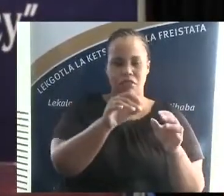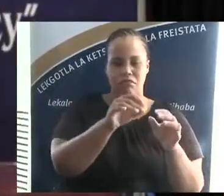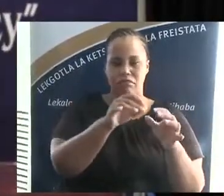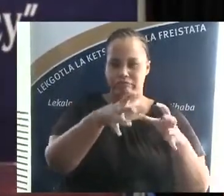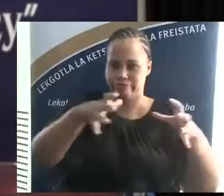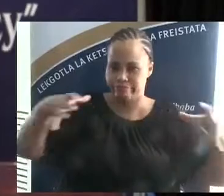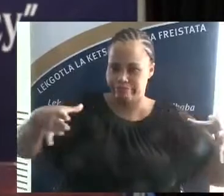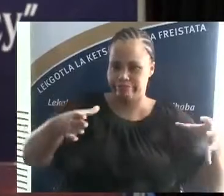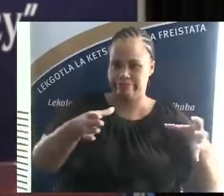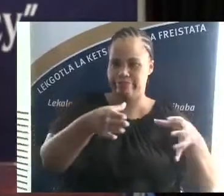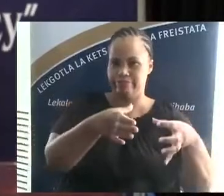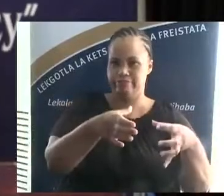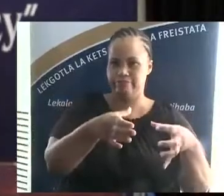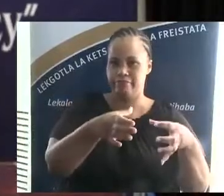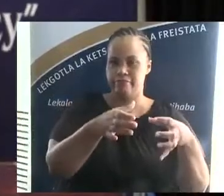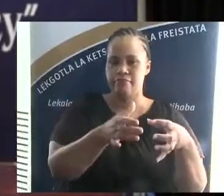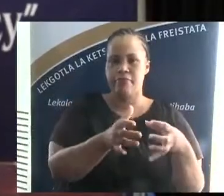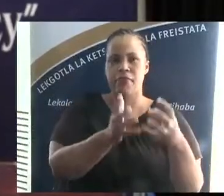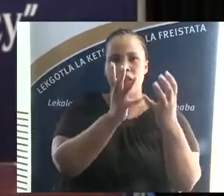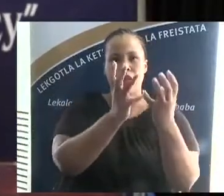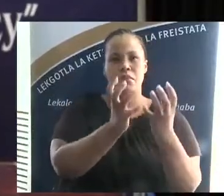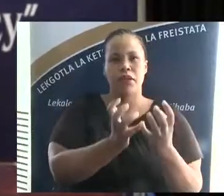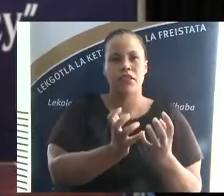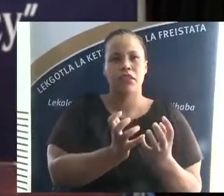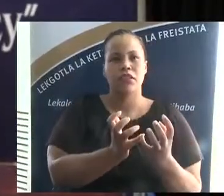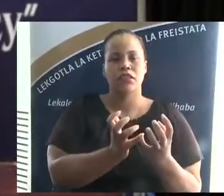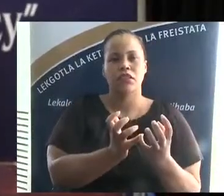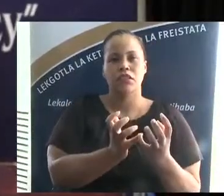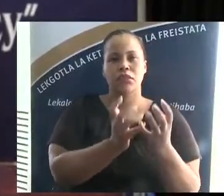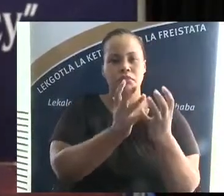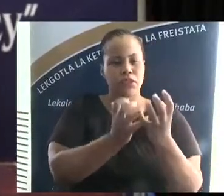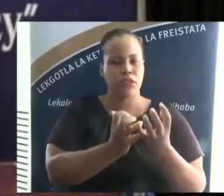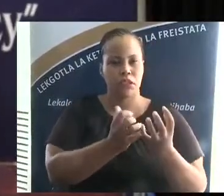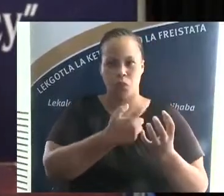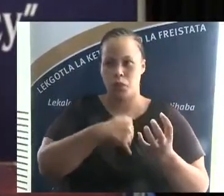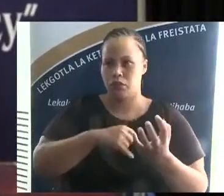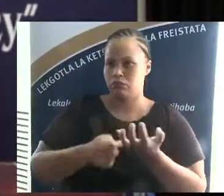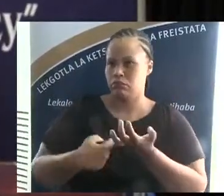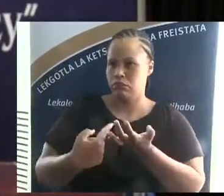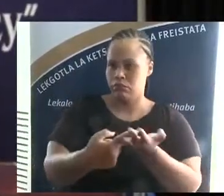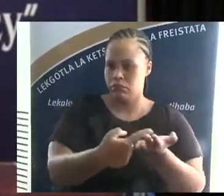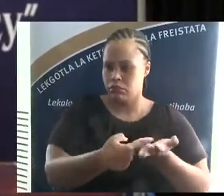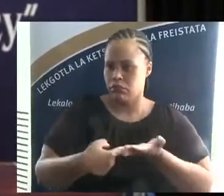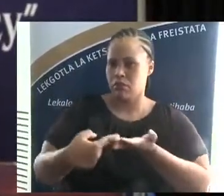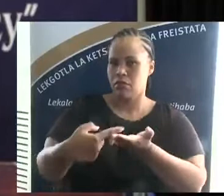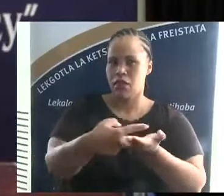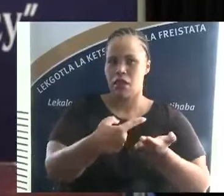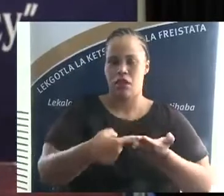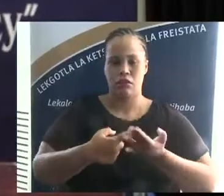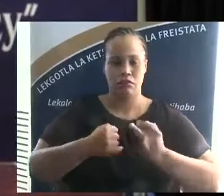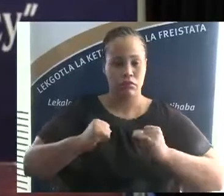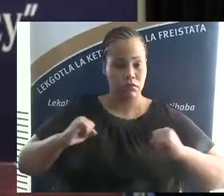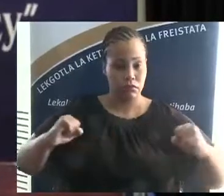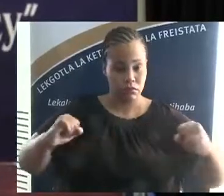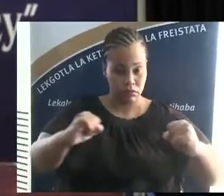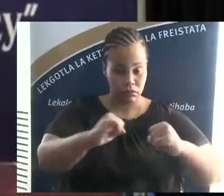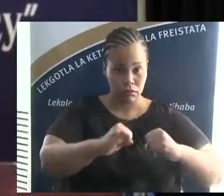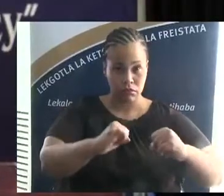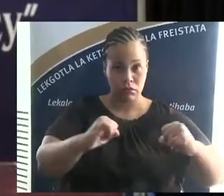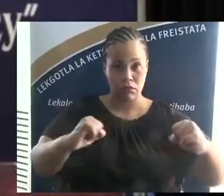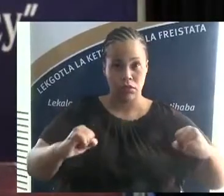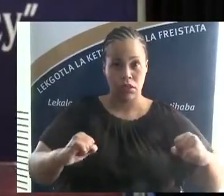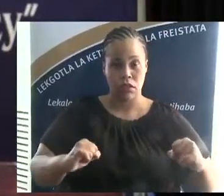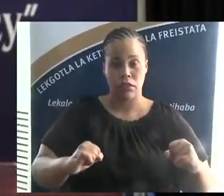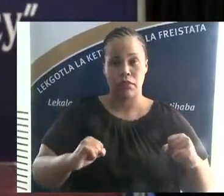basis. The budget is underpinned by numerous intense discussions and consensus reached once again by the